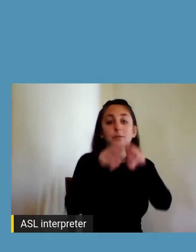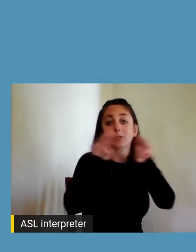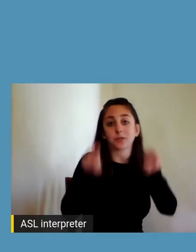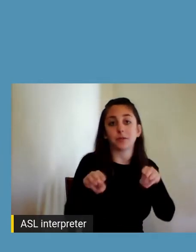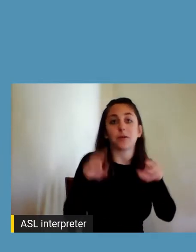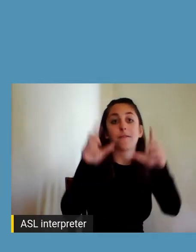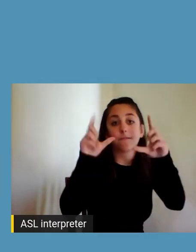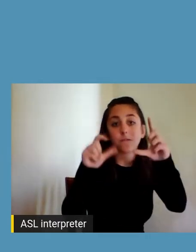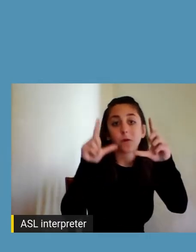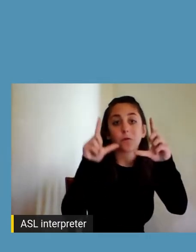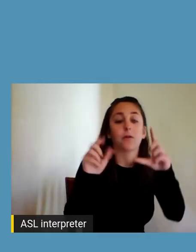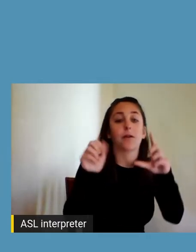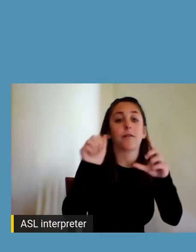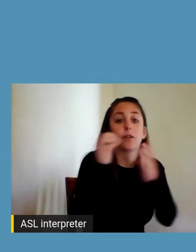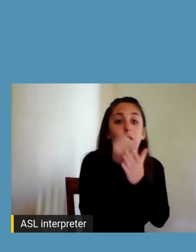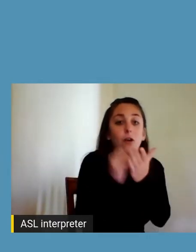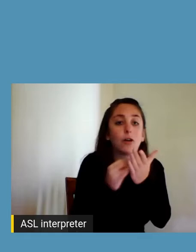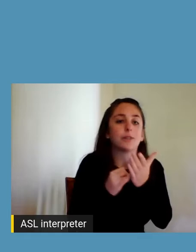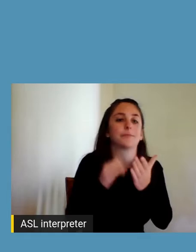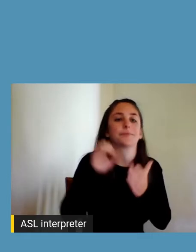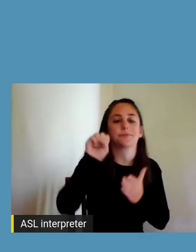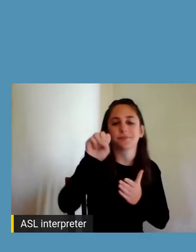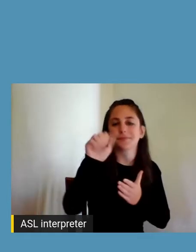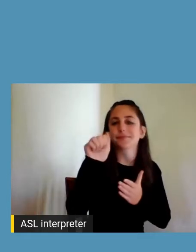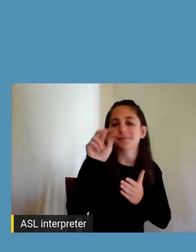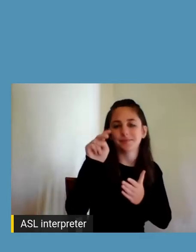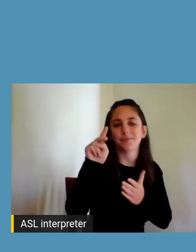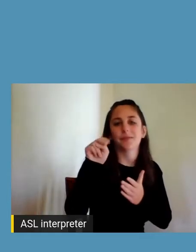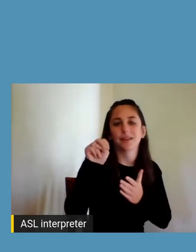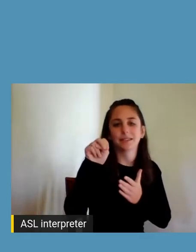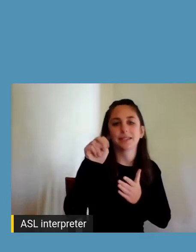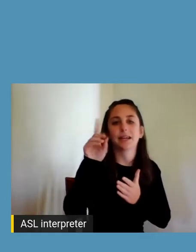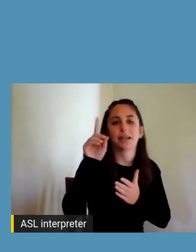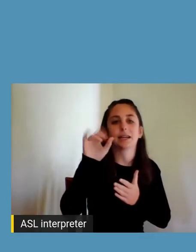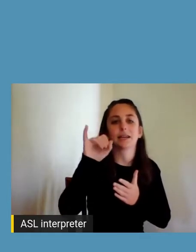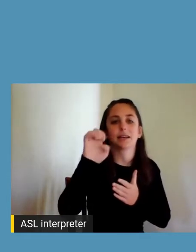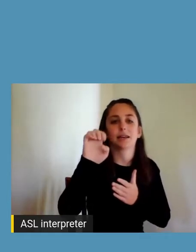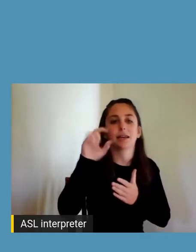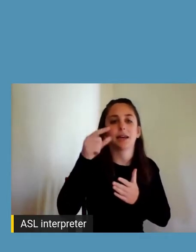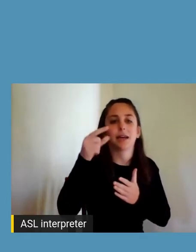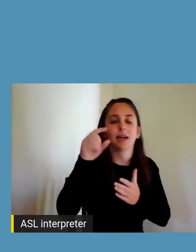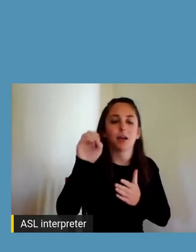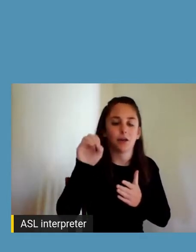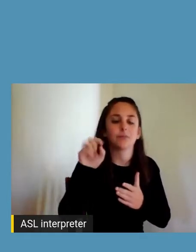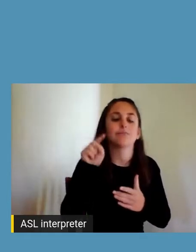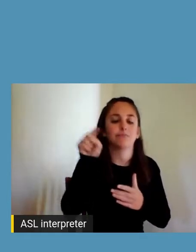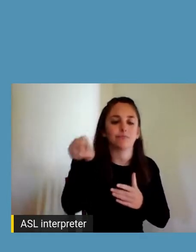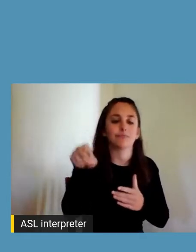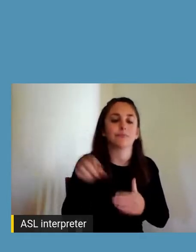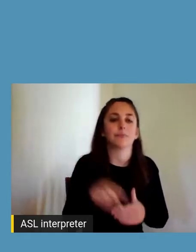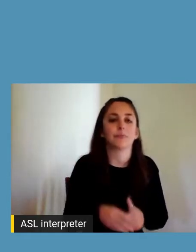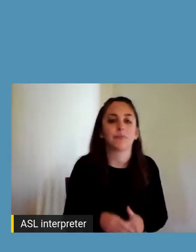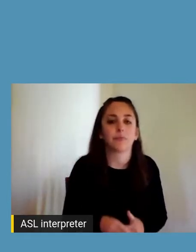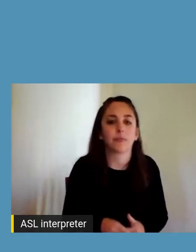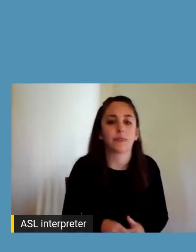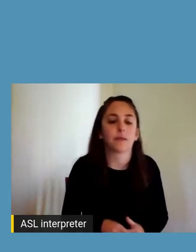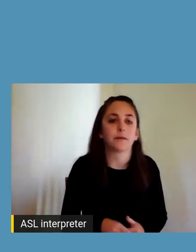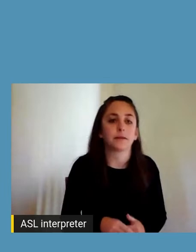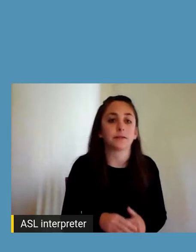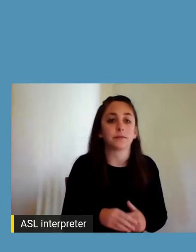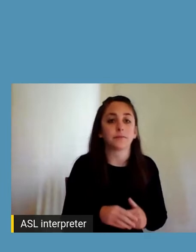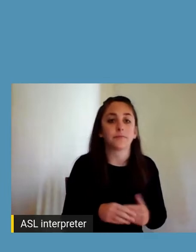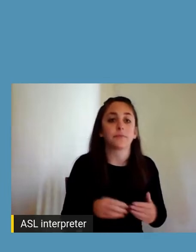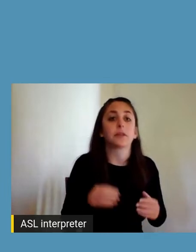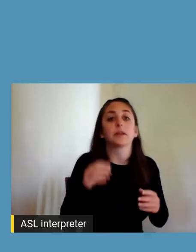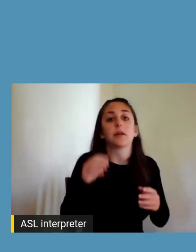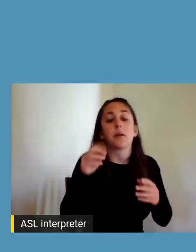in San Diego's Balboa Park. We are a pay-what-you-wish museum, which so it means that we're donation-based at the entrance. The public gets